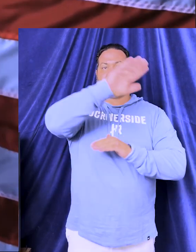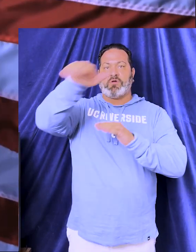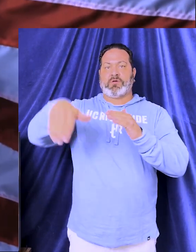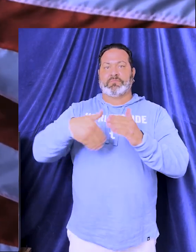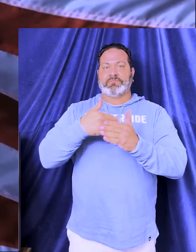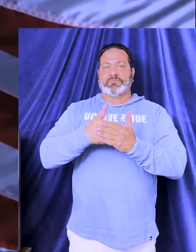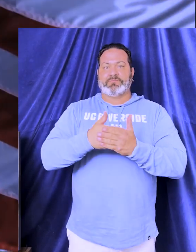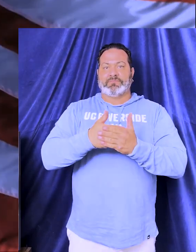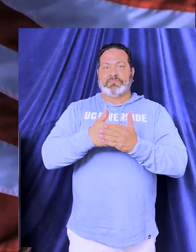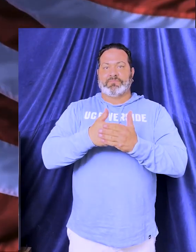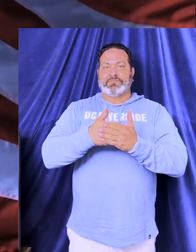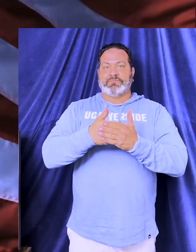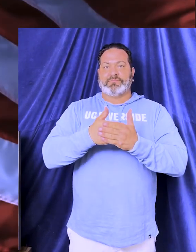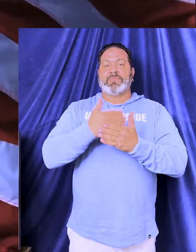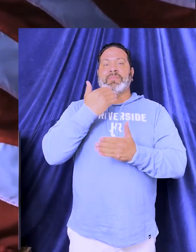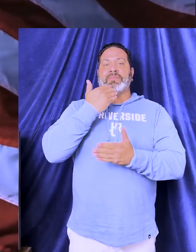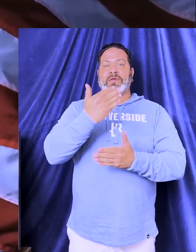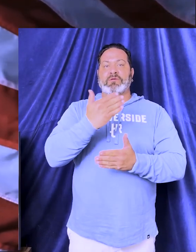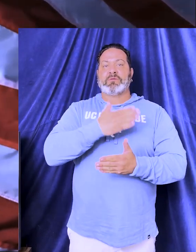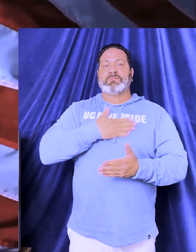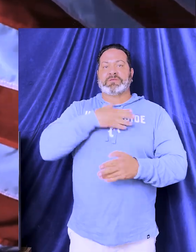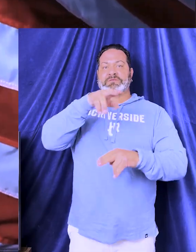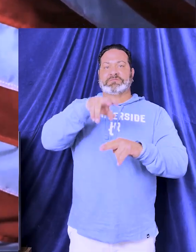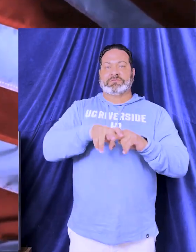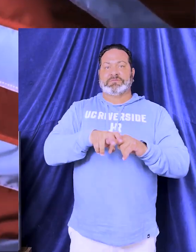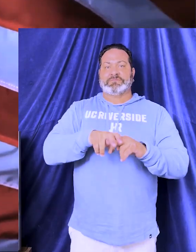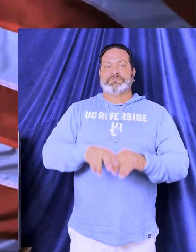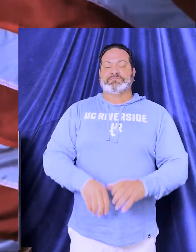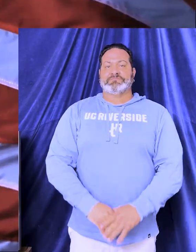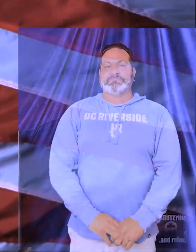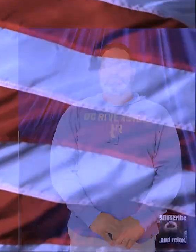all. Thank you. Please be seated.